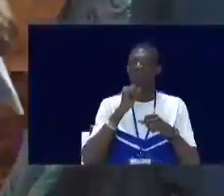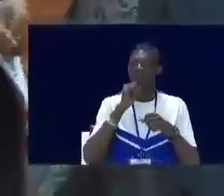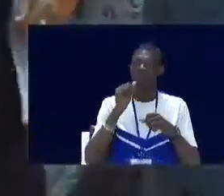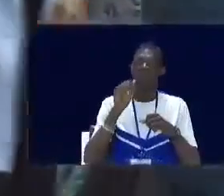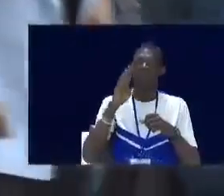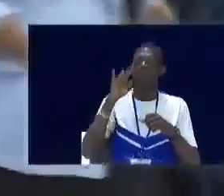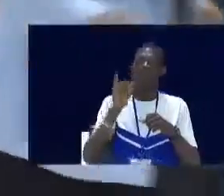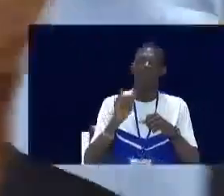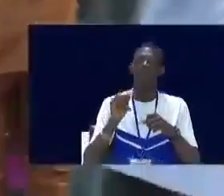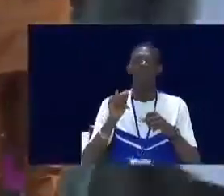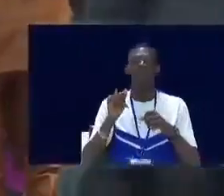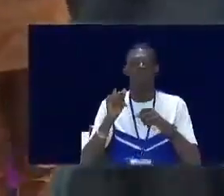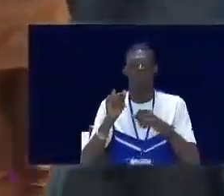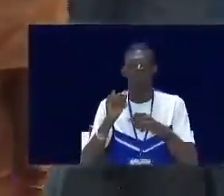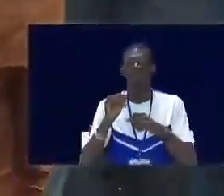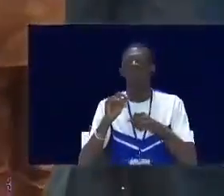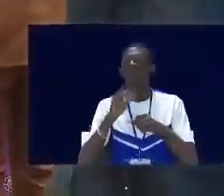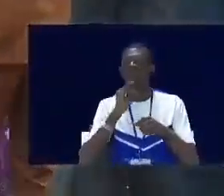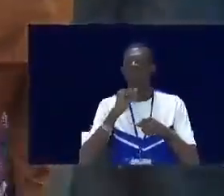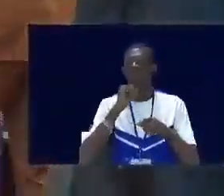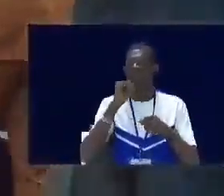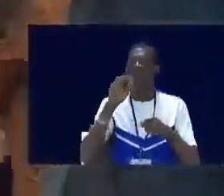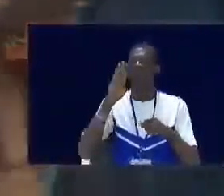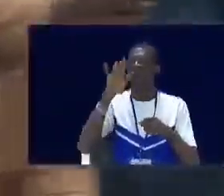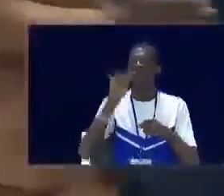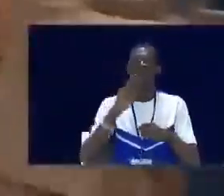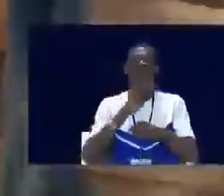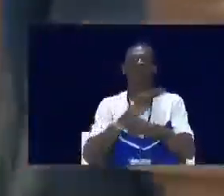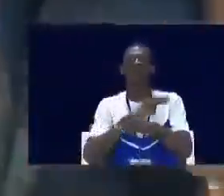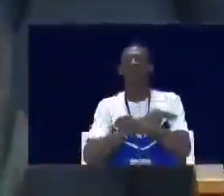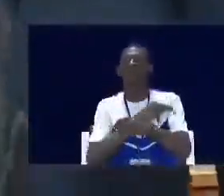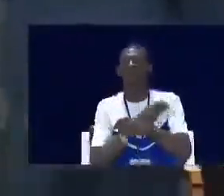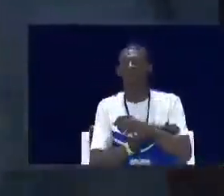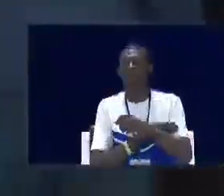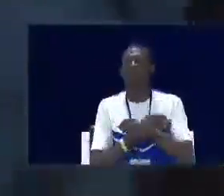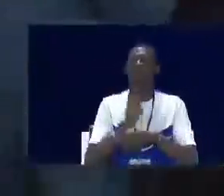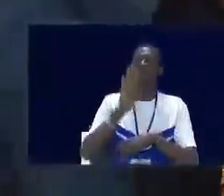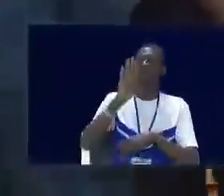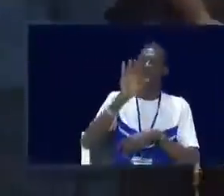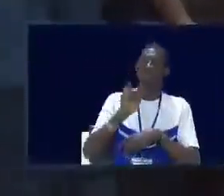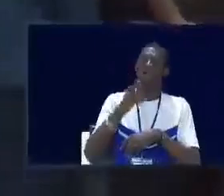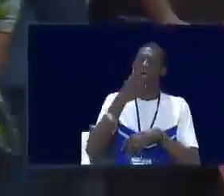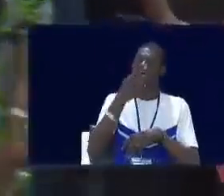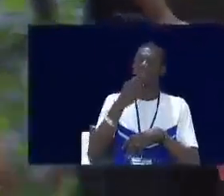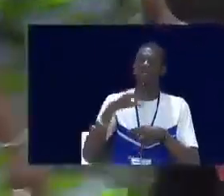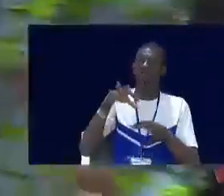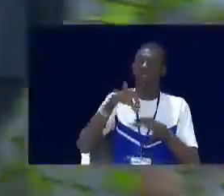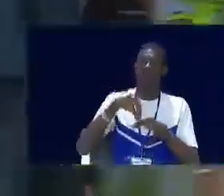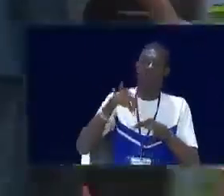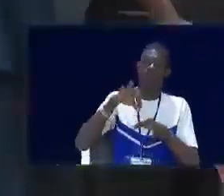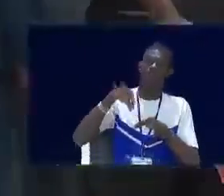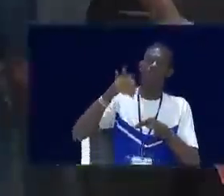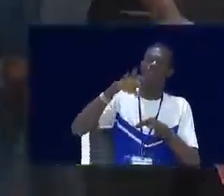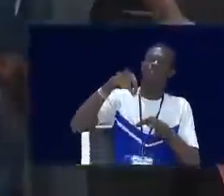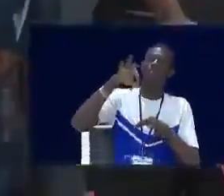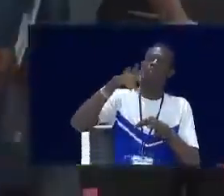is not by power, oh, by my